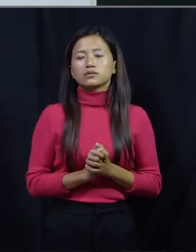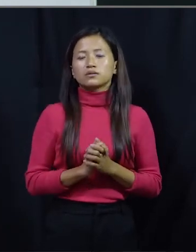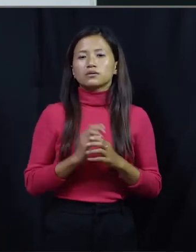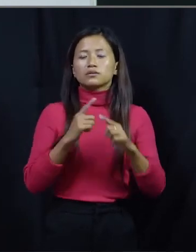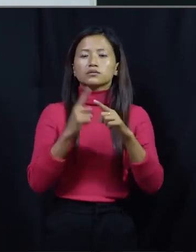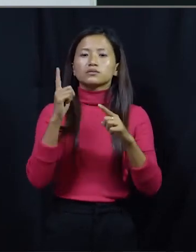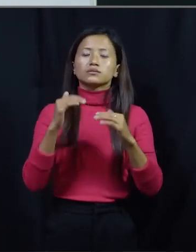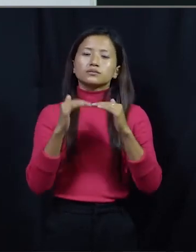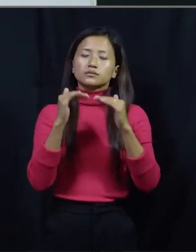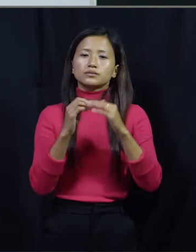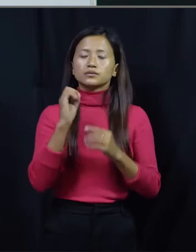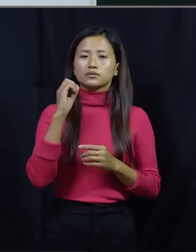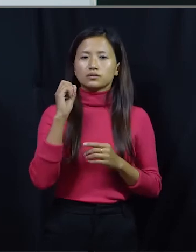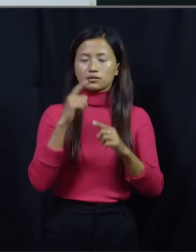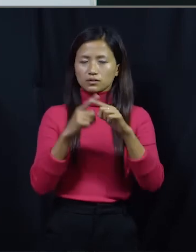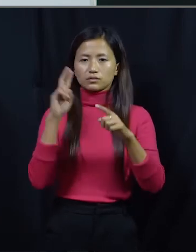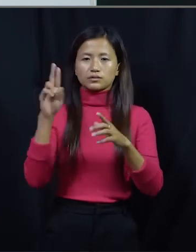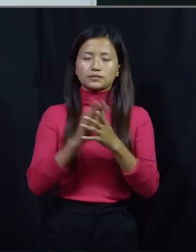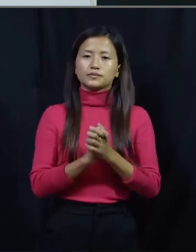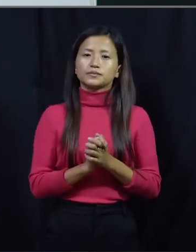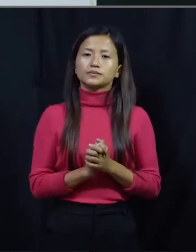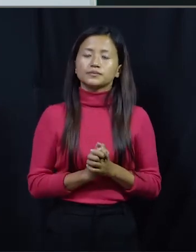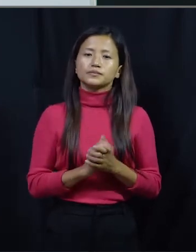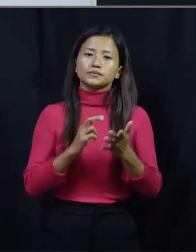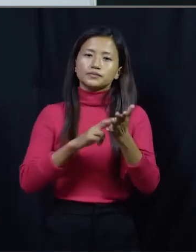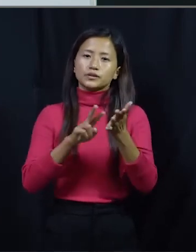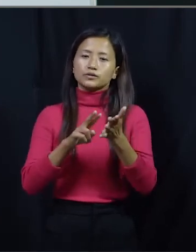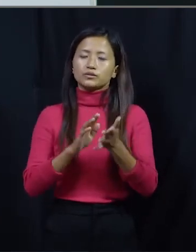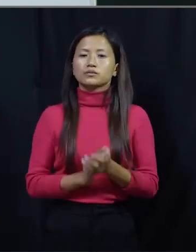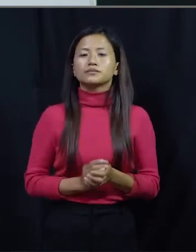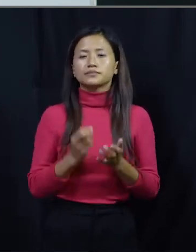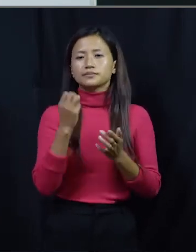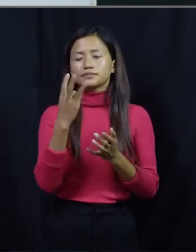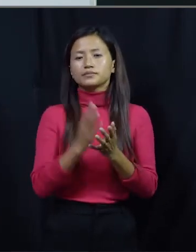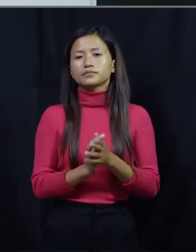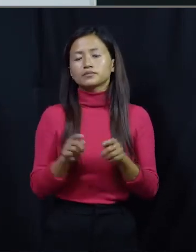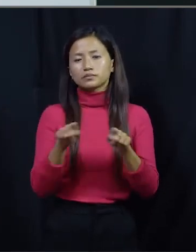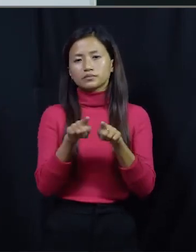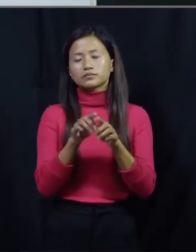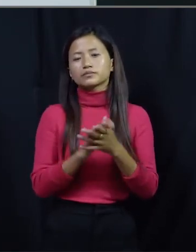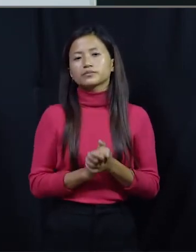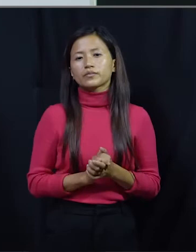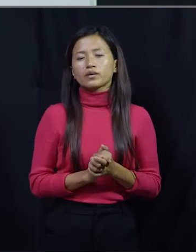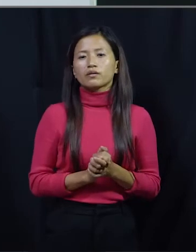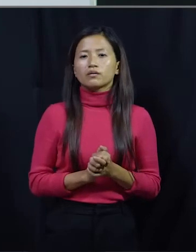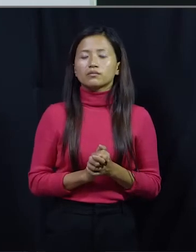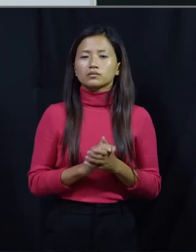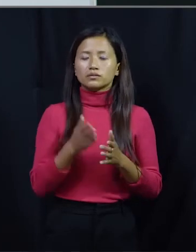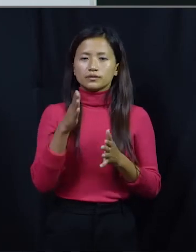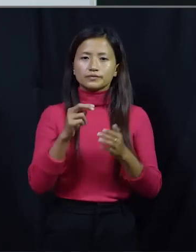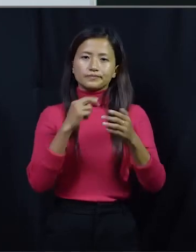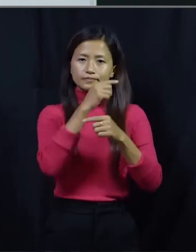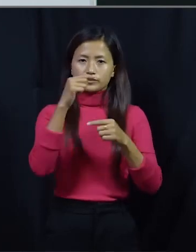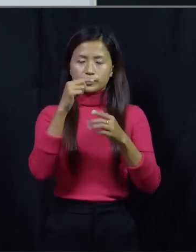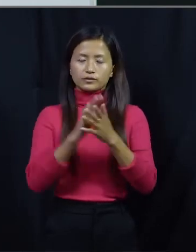to minus x2. It is not happening in case of natural numbers because our domain and codomain both are natural numbers and we don't have negative numbers